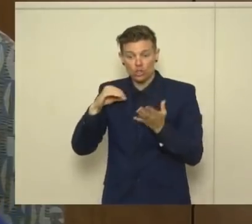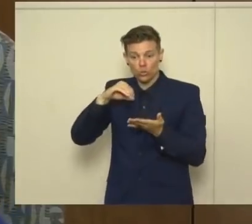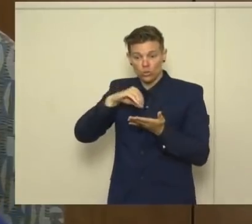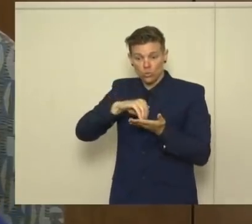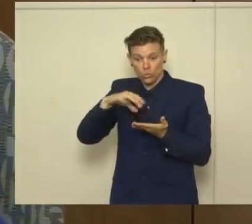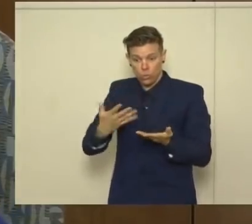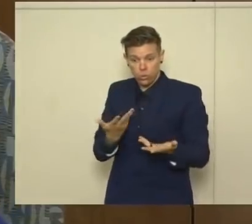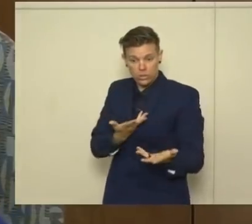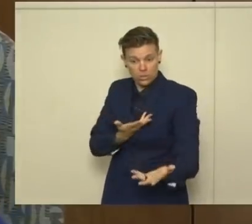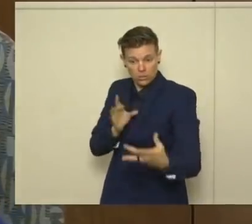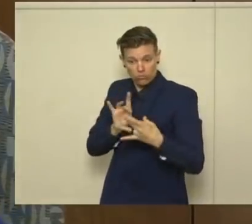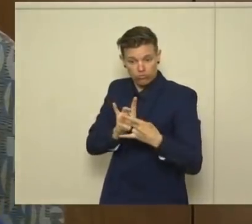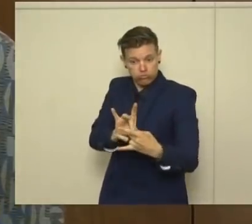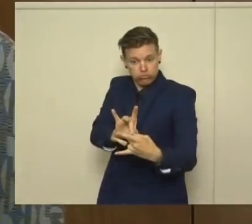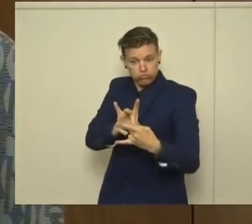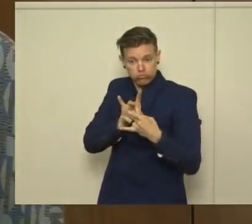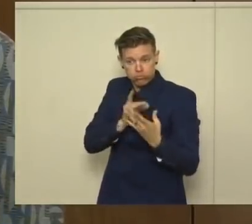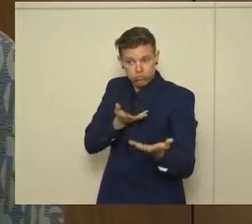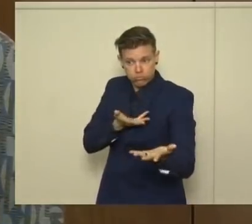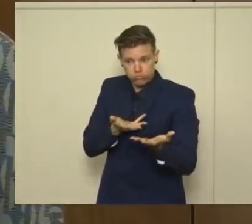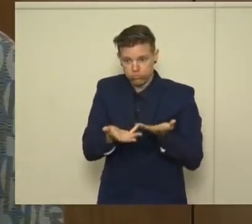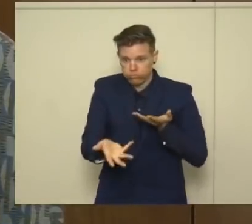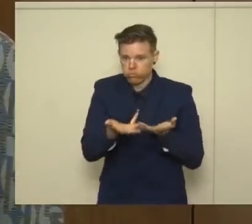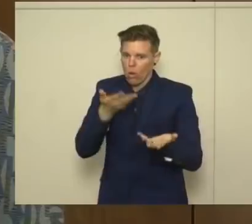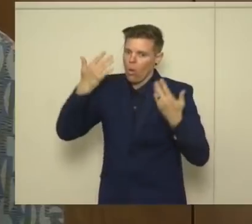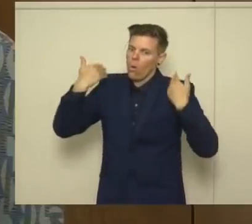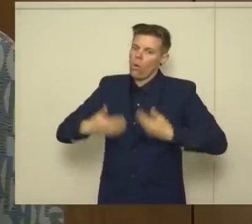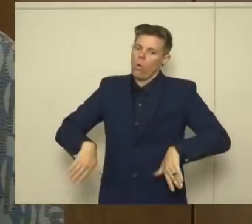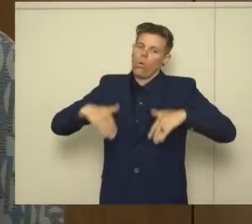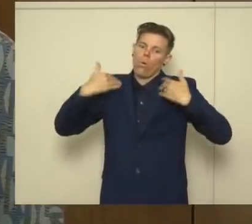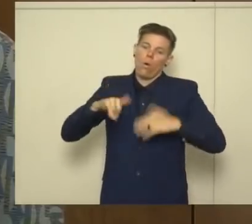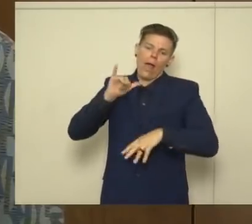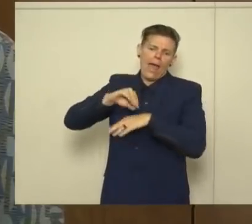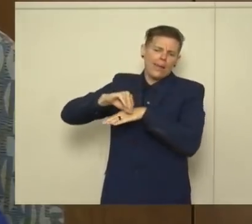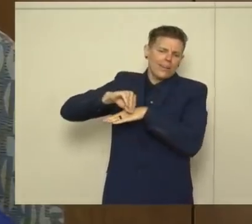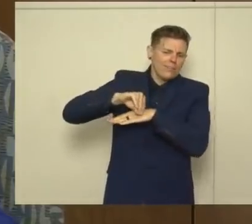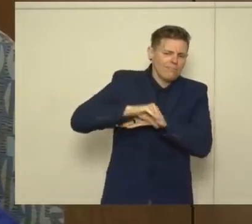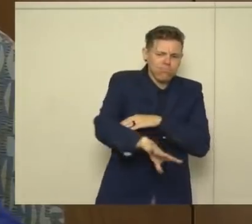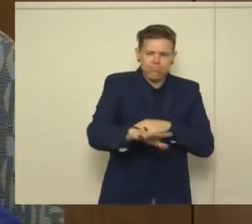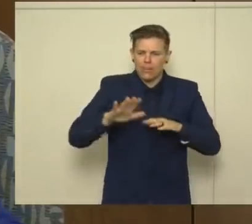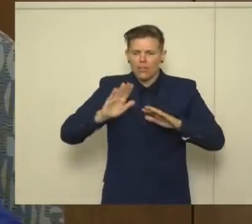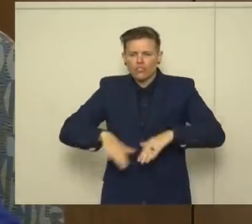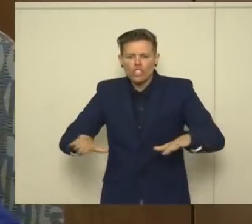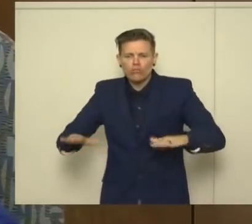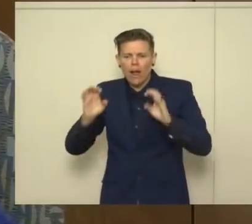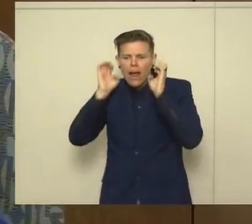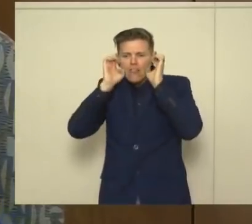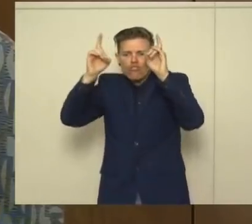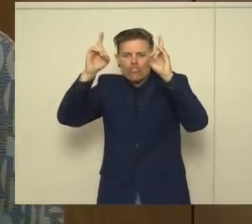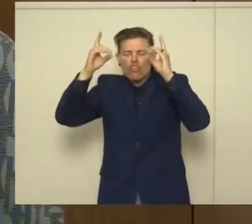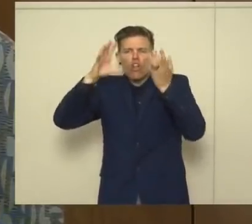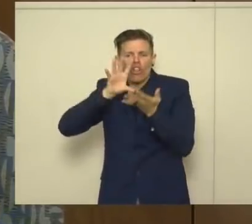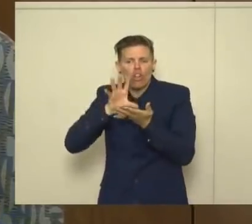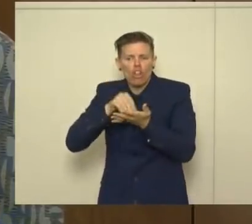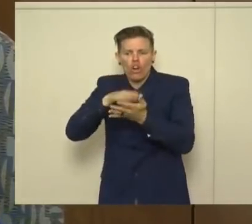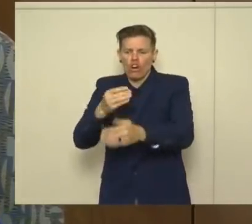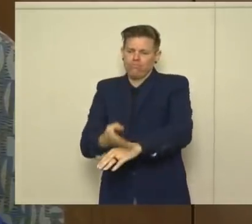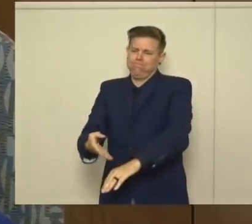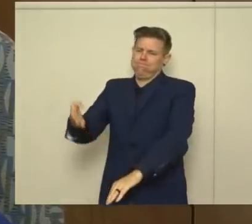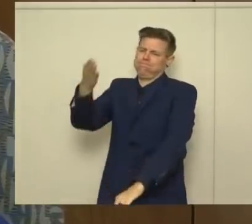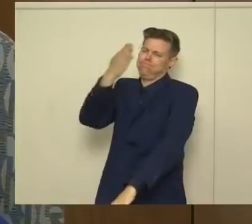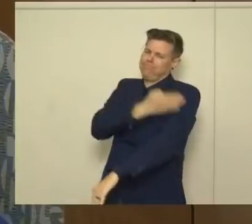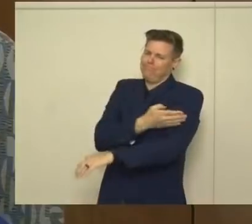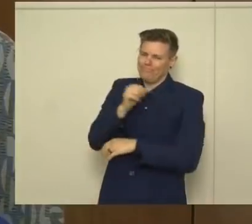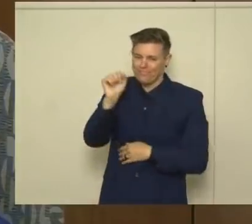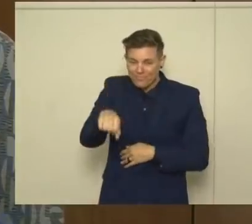has everything to do with productive educational outcomes, right? I know my students, they trust me, we